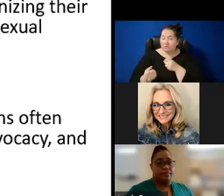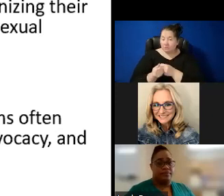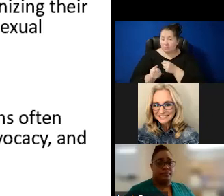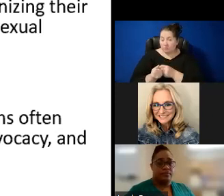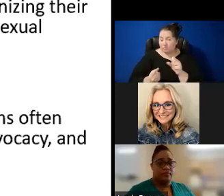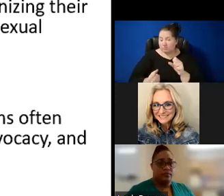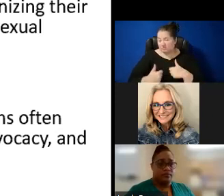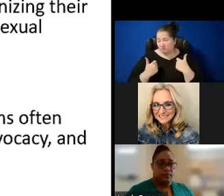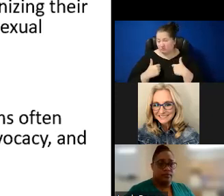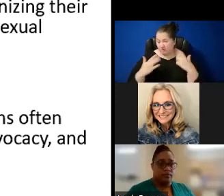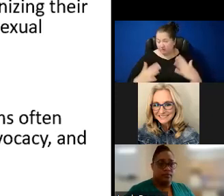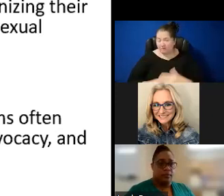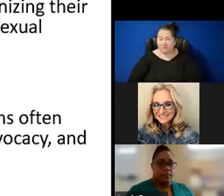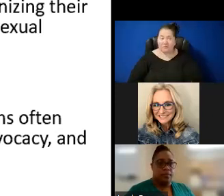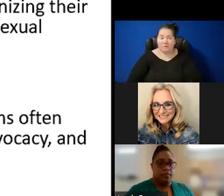survivors.